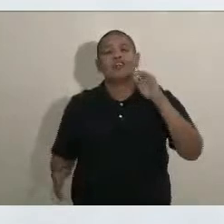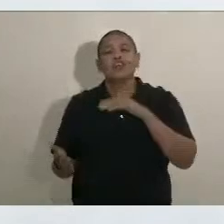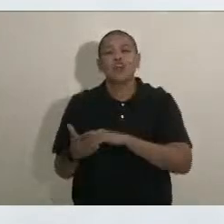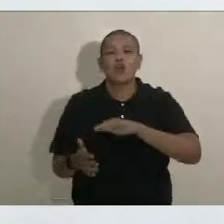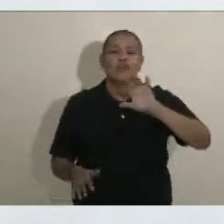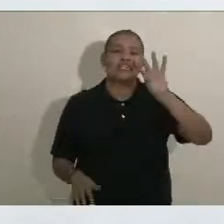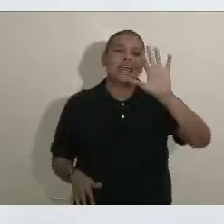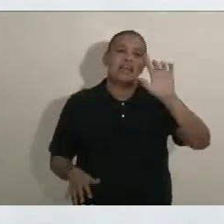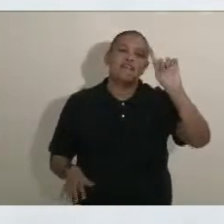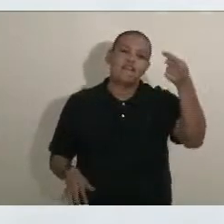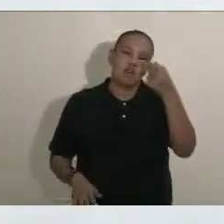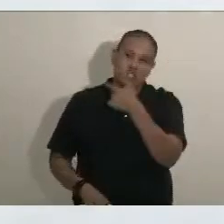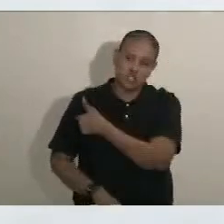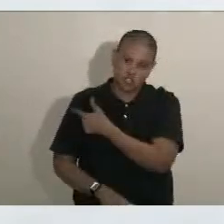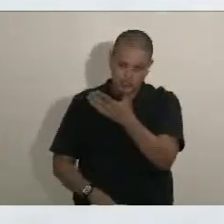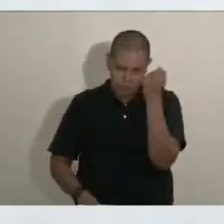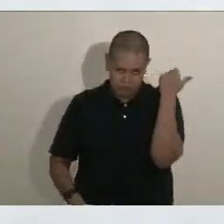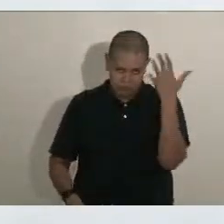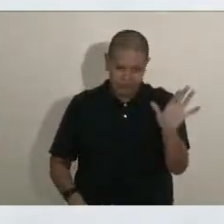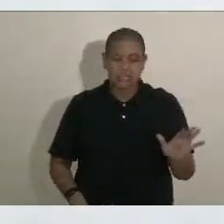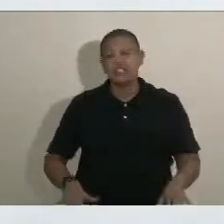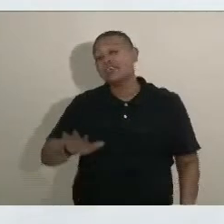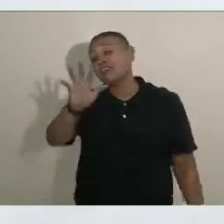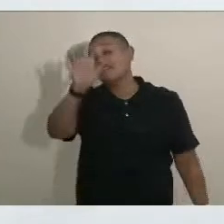693,095 were first doses,